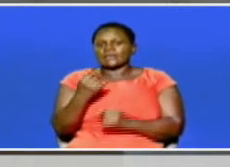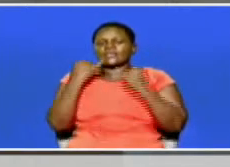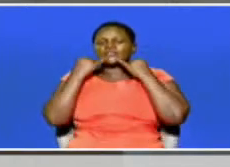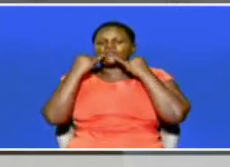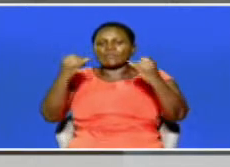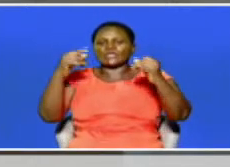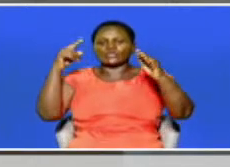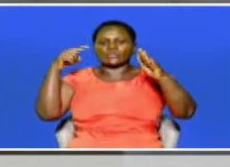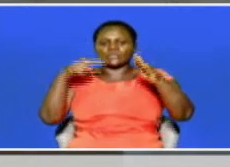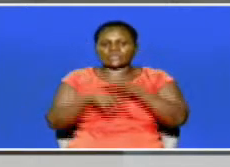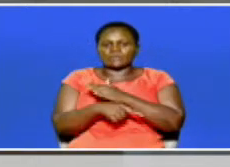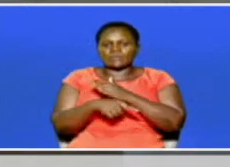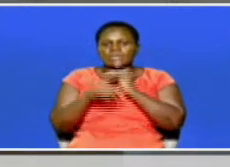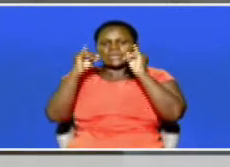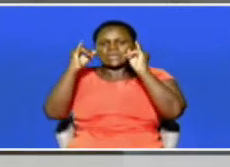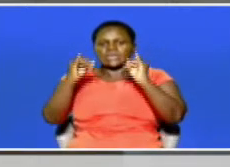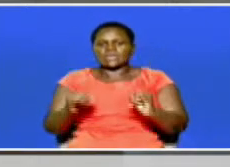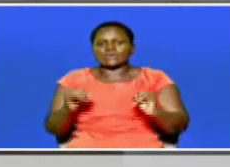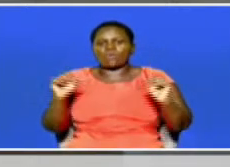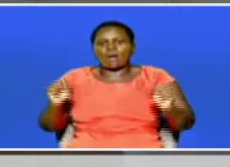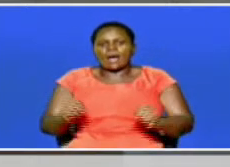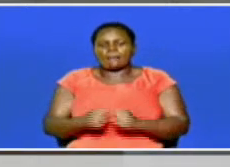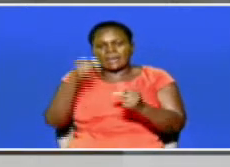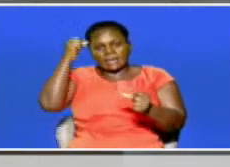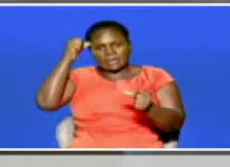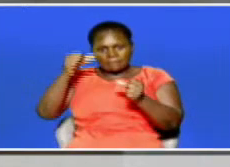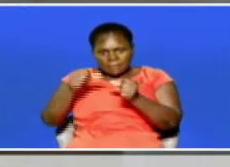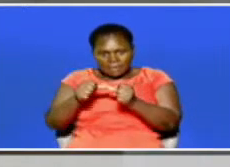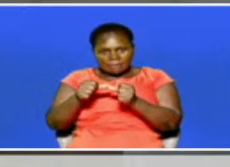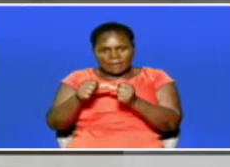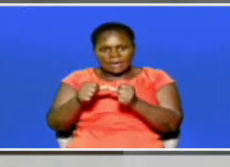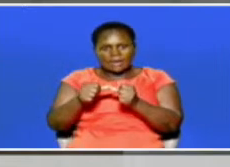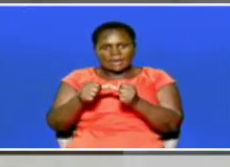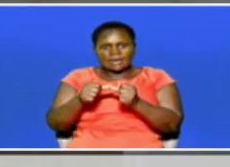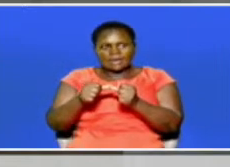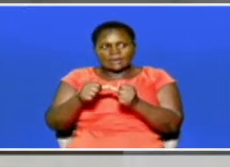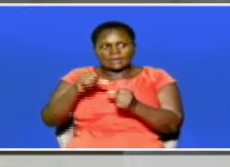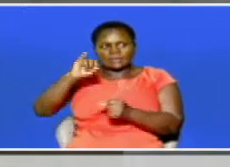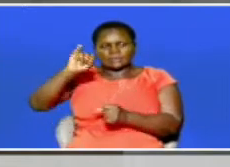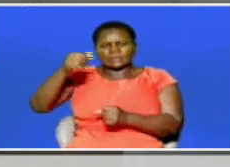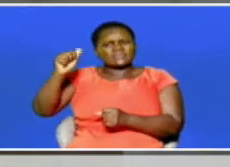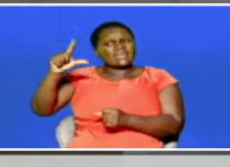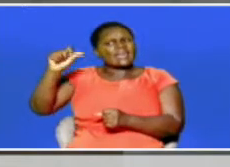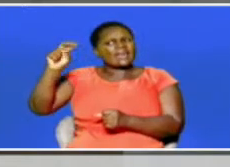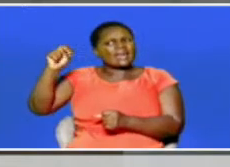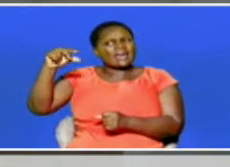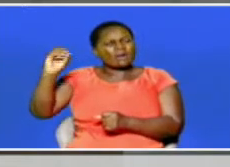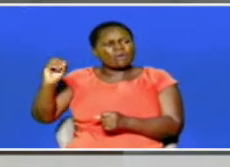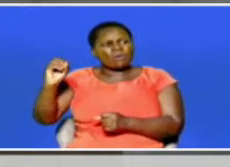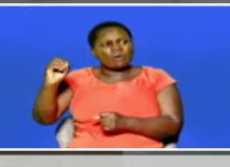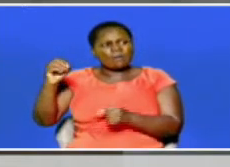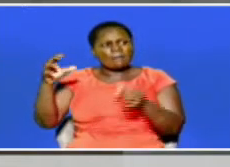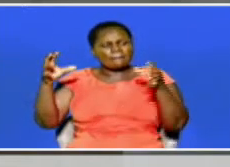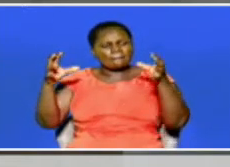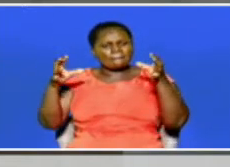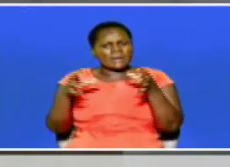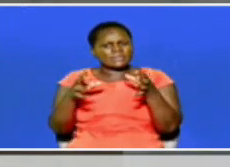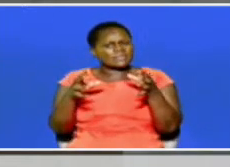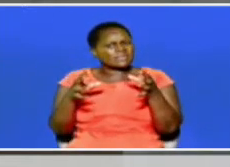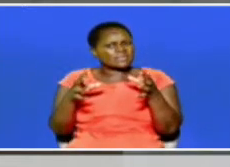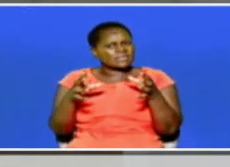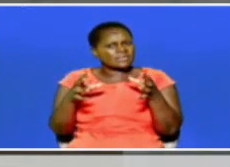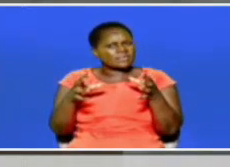details of the latest intrigues. Remember that Dr. Jalango Midiwo will be flying the party ticket for